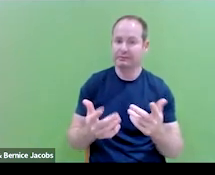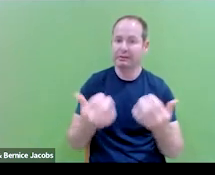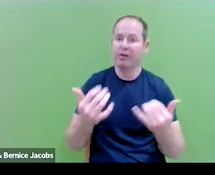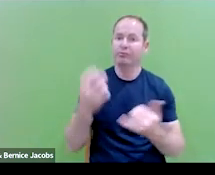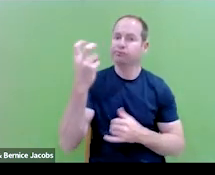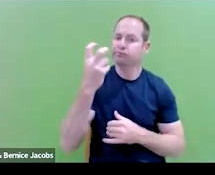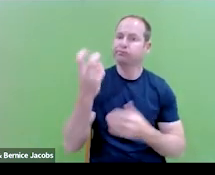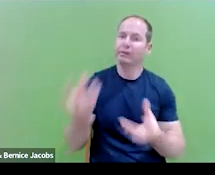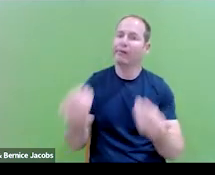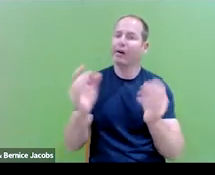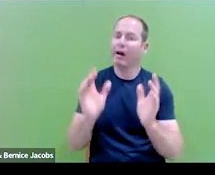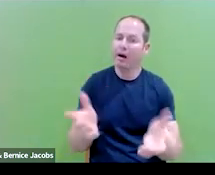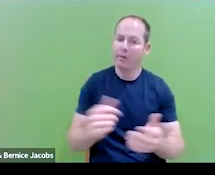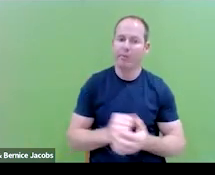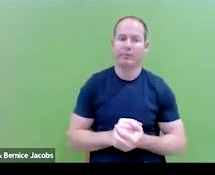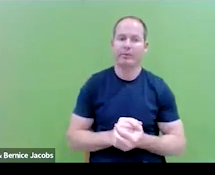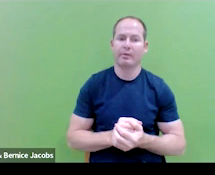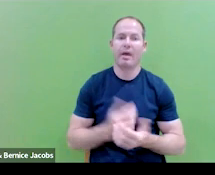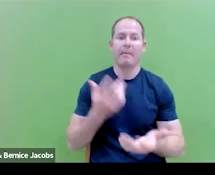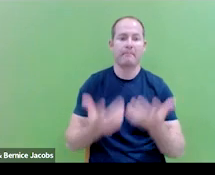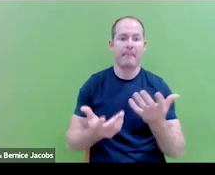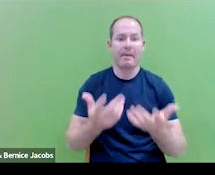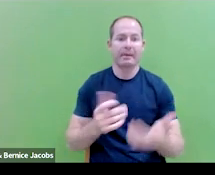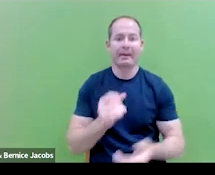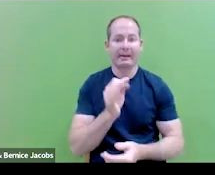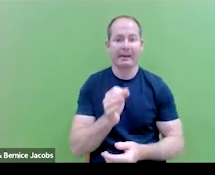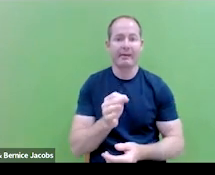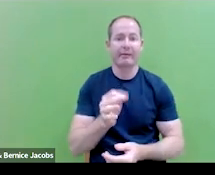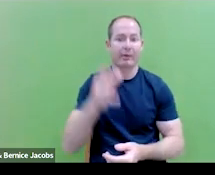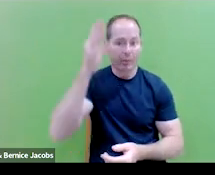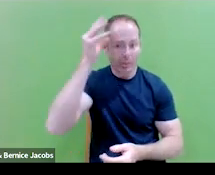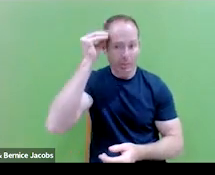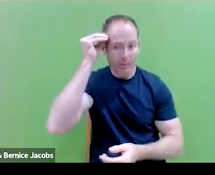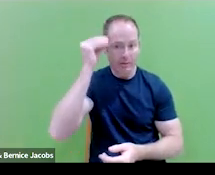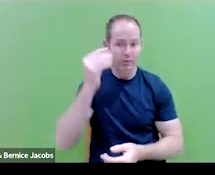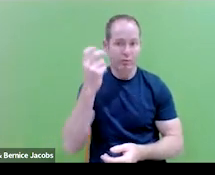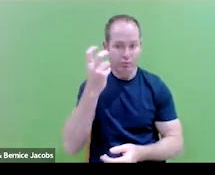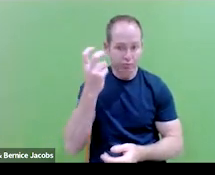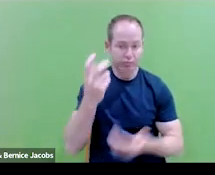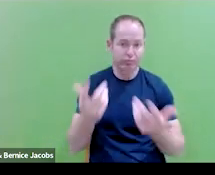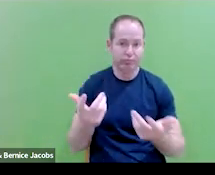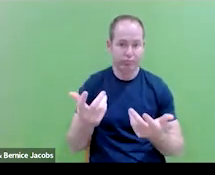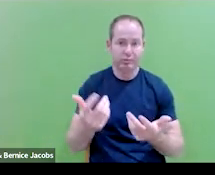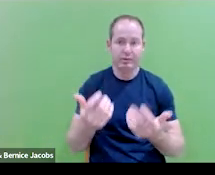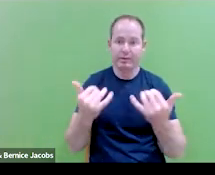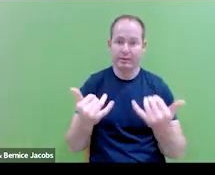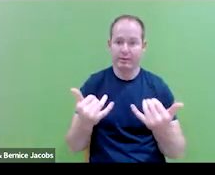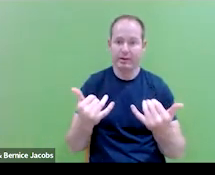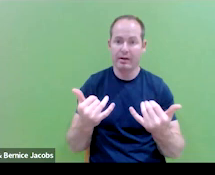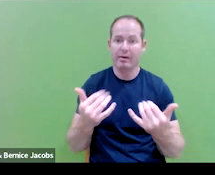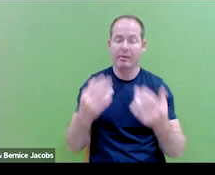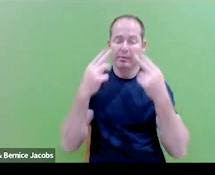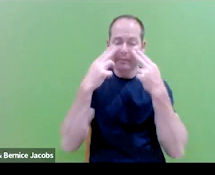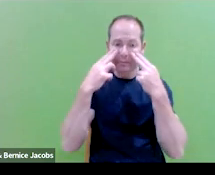if somebody like you is looking for an expert like me. Because in addition to being visually impaired, I'm